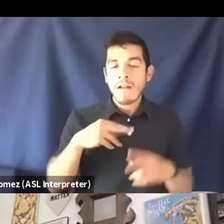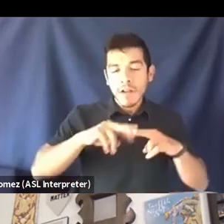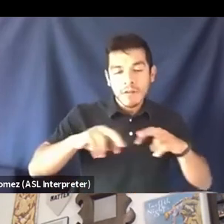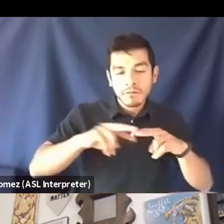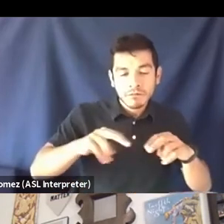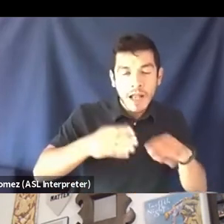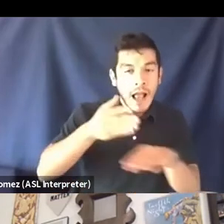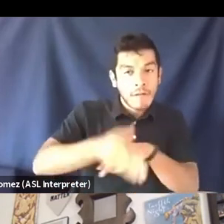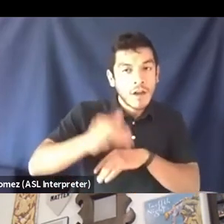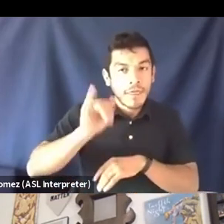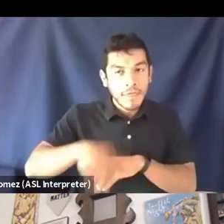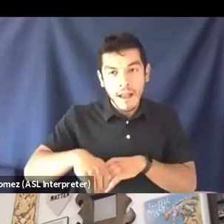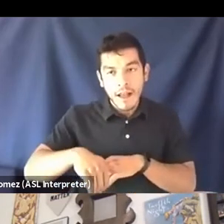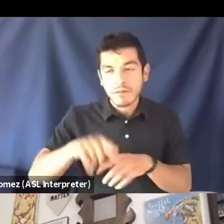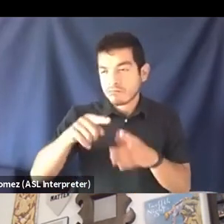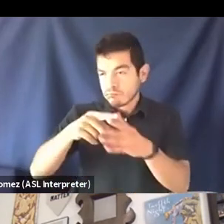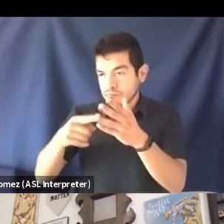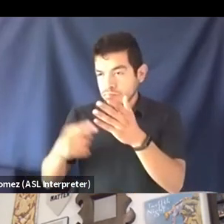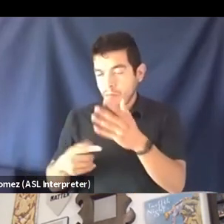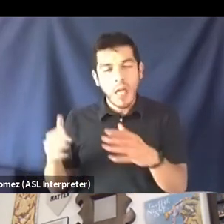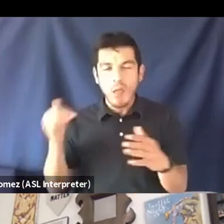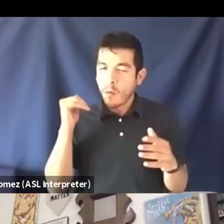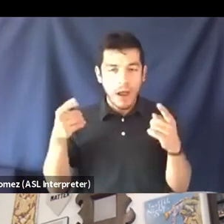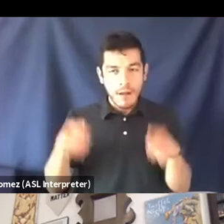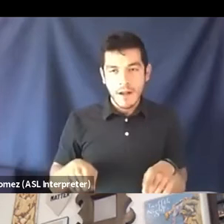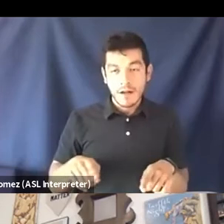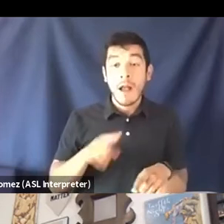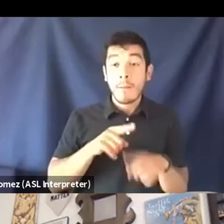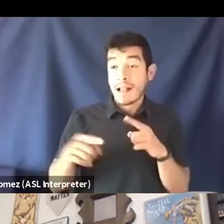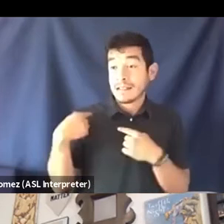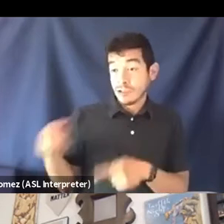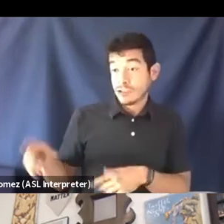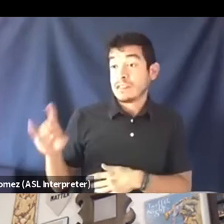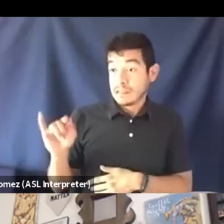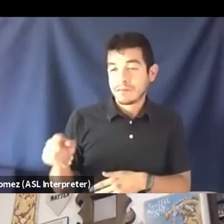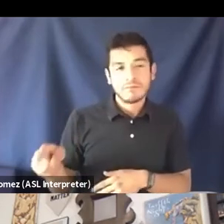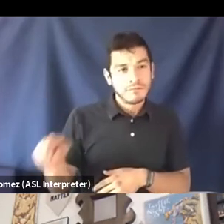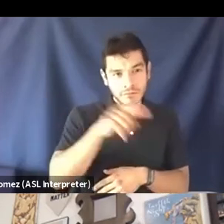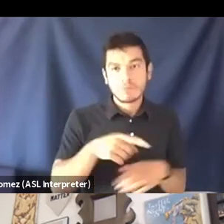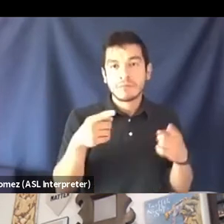of reporting. I mean, there wouldn't be a bill. None of this would have happened.